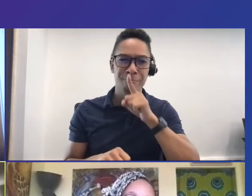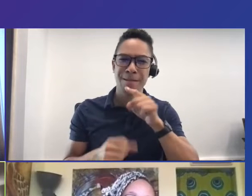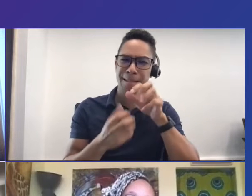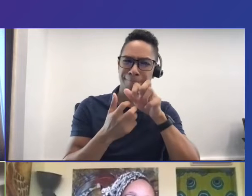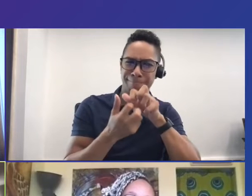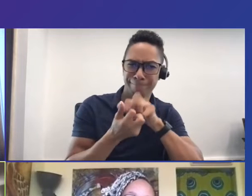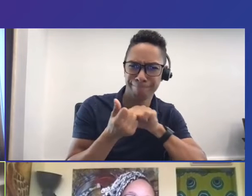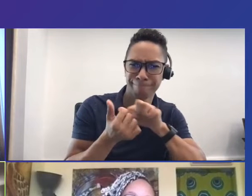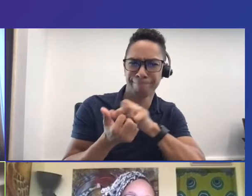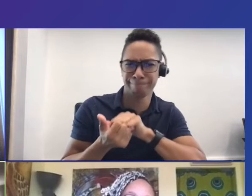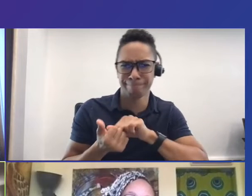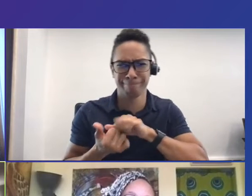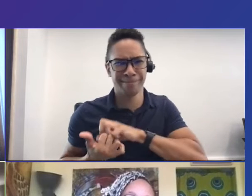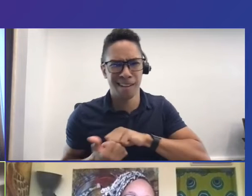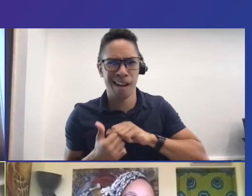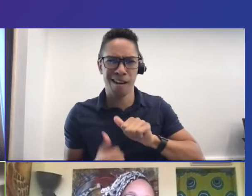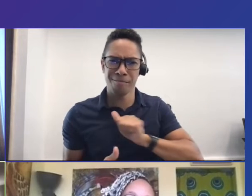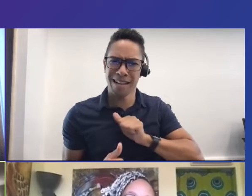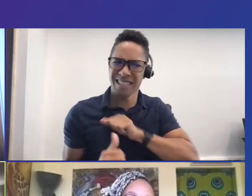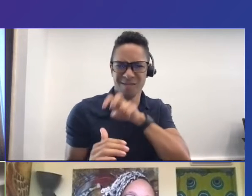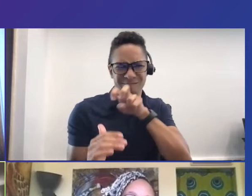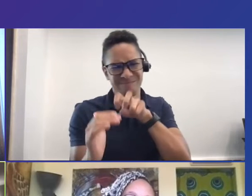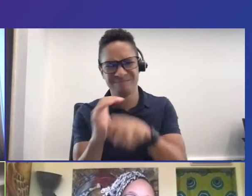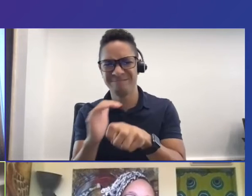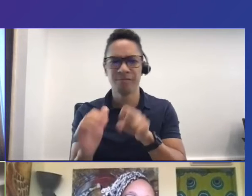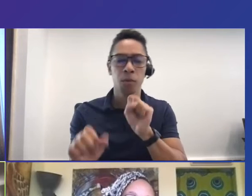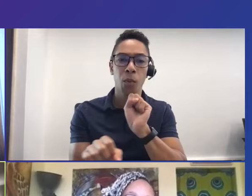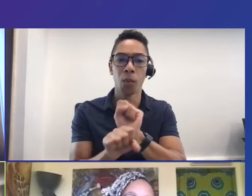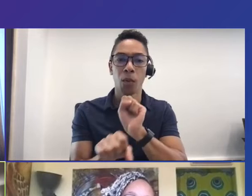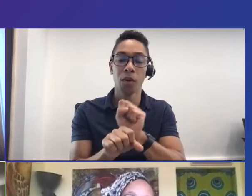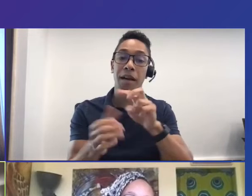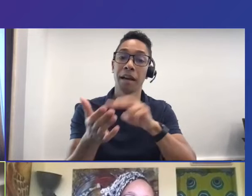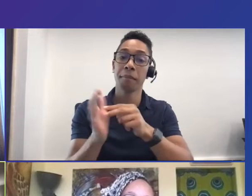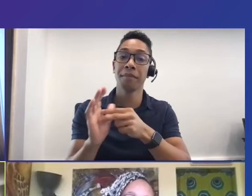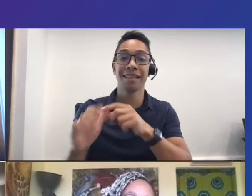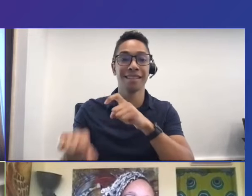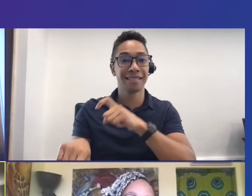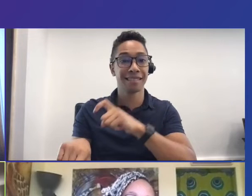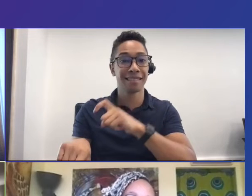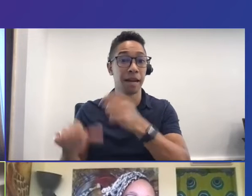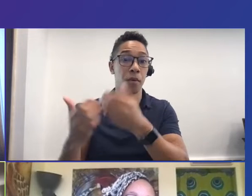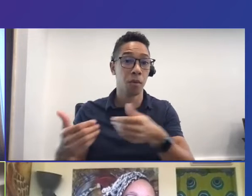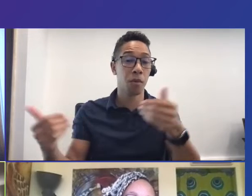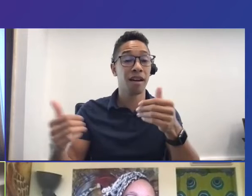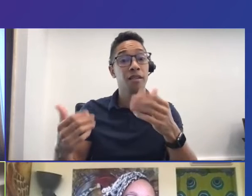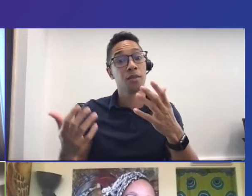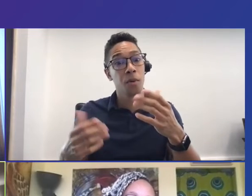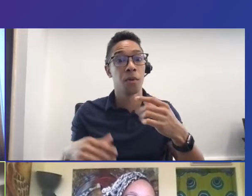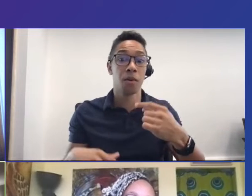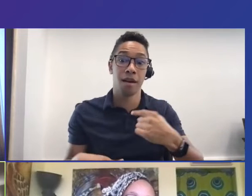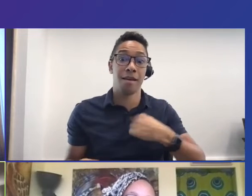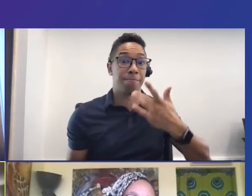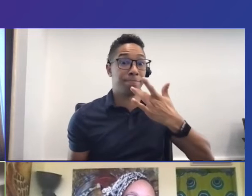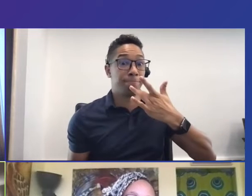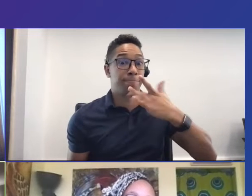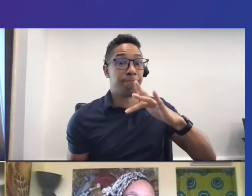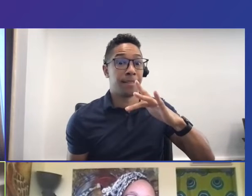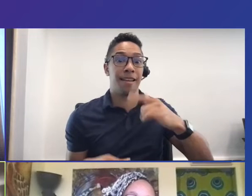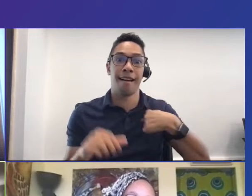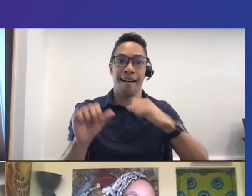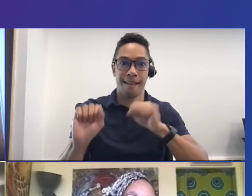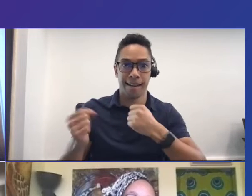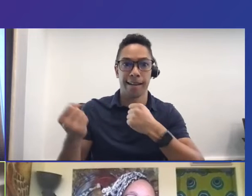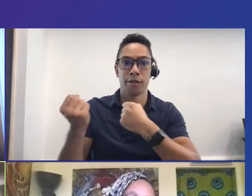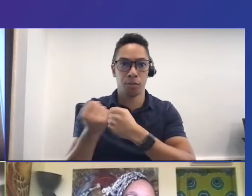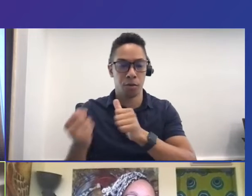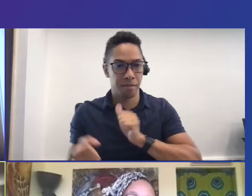myself into the work, having that time away from it. So I've been fortunate enough to sustain myself as